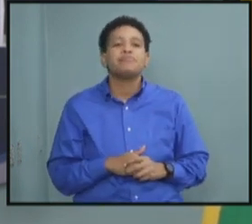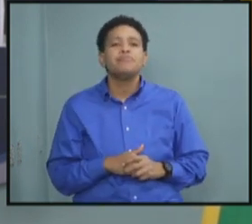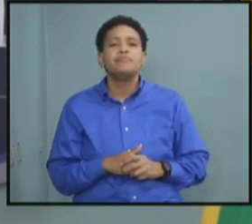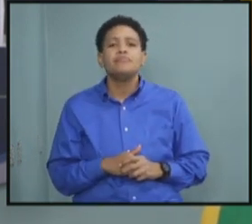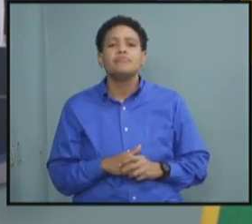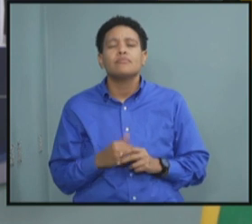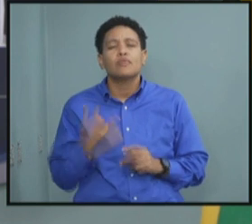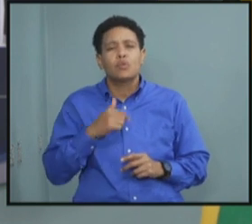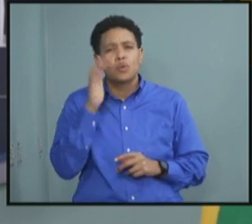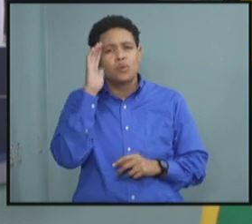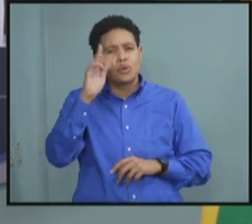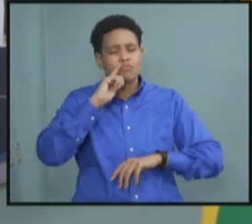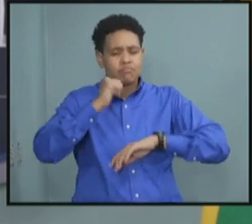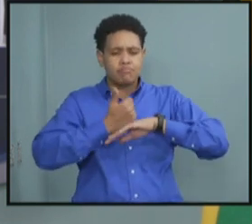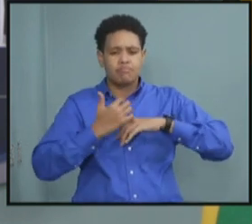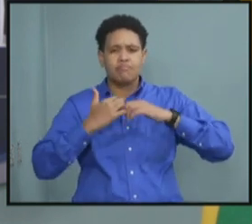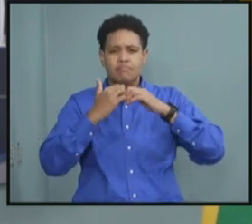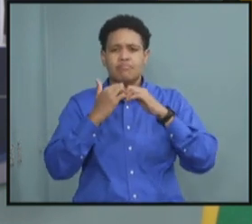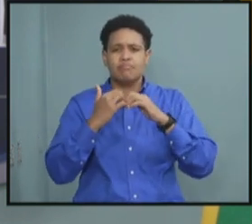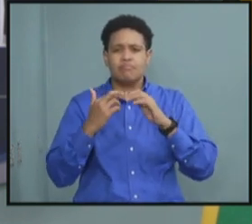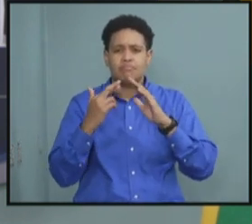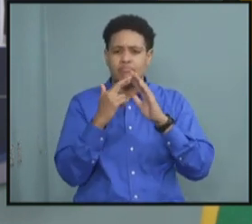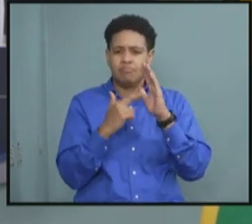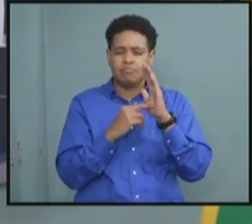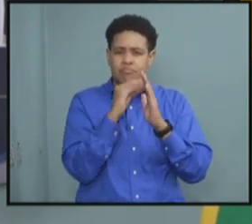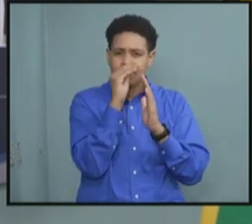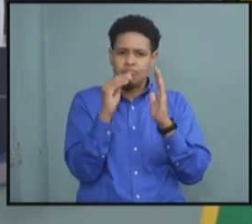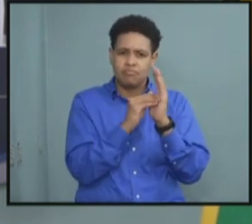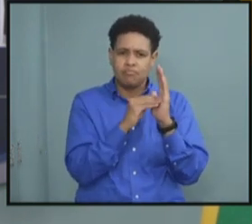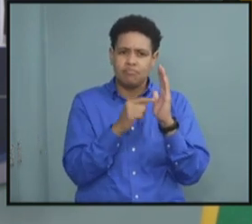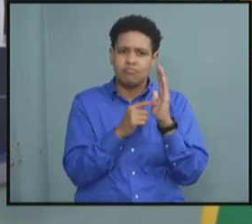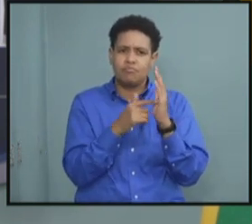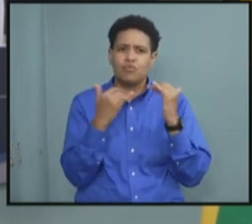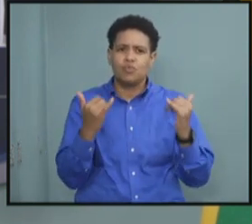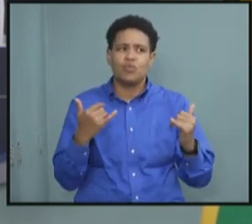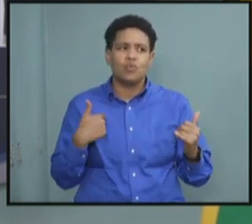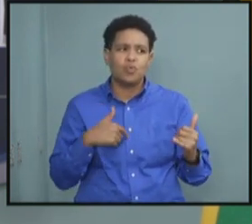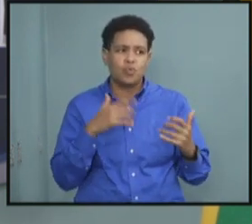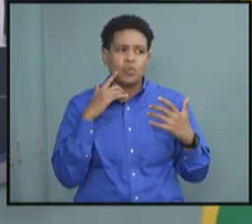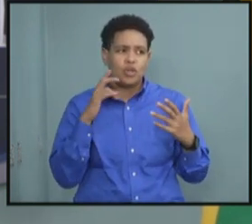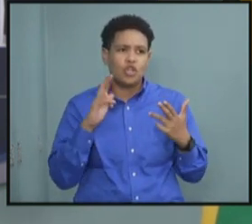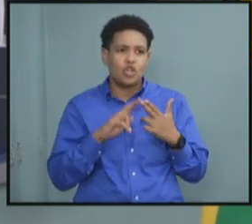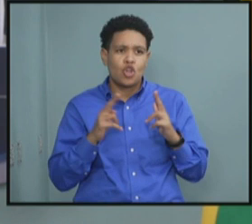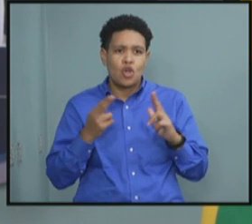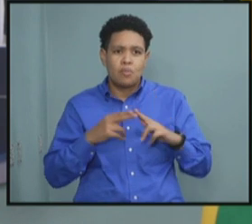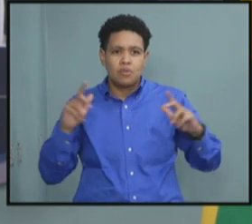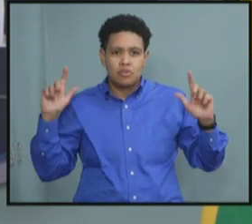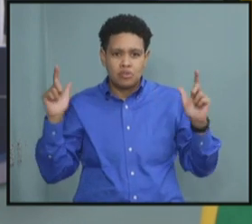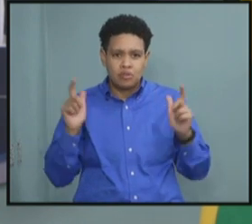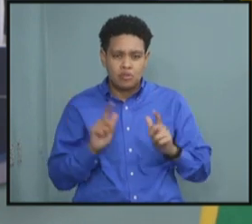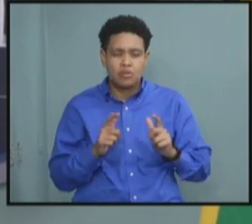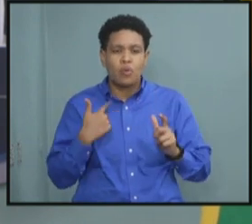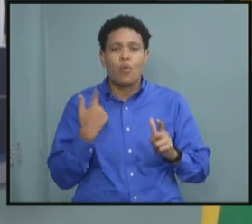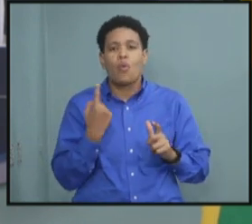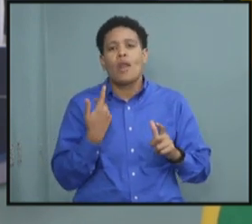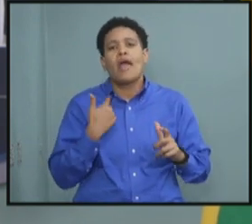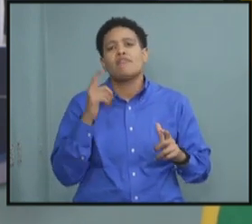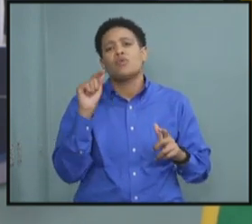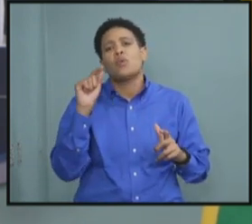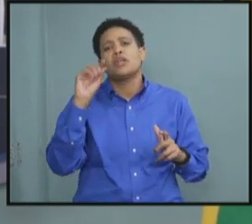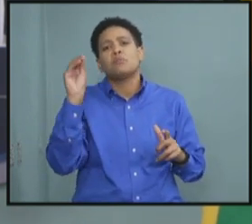be instituting a measure that allows, now that we have brought the numbers down and we only have about